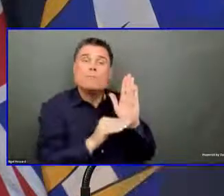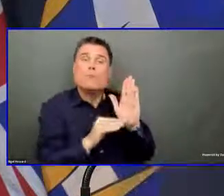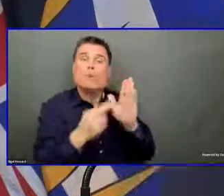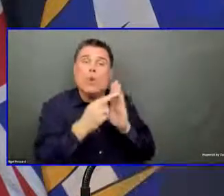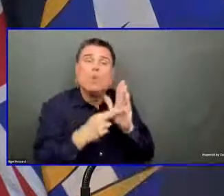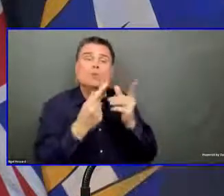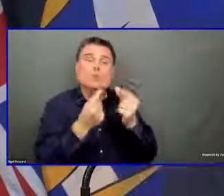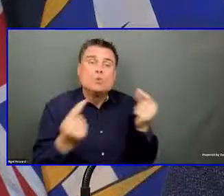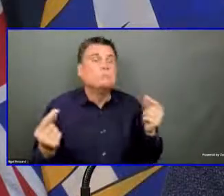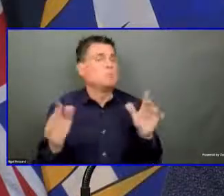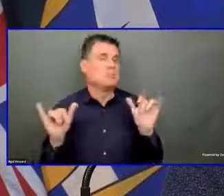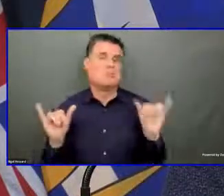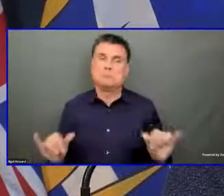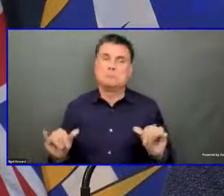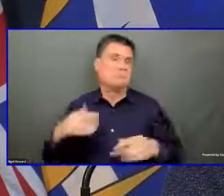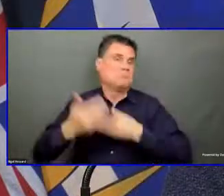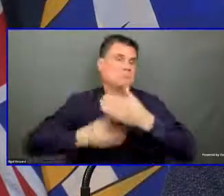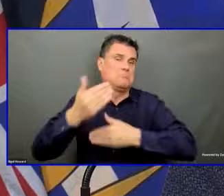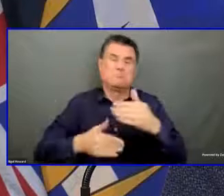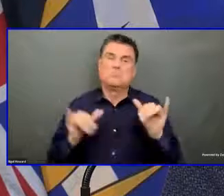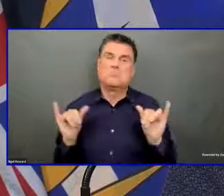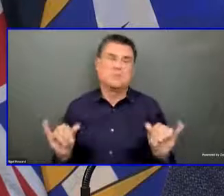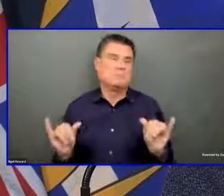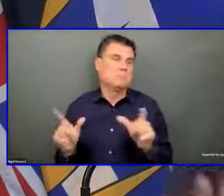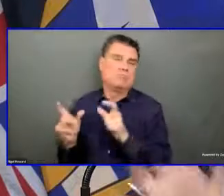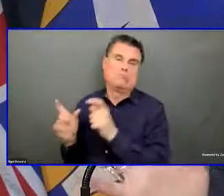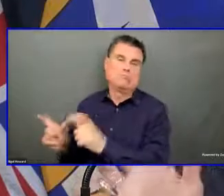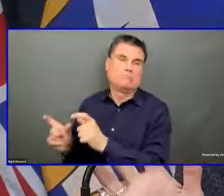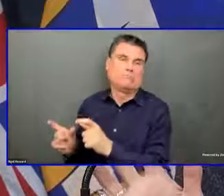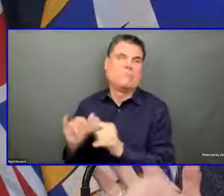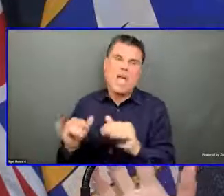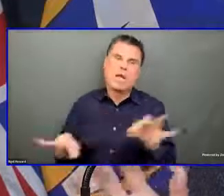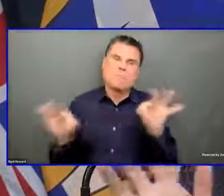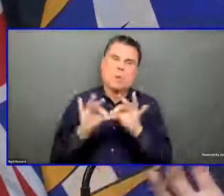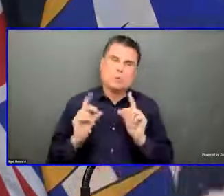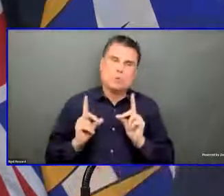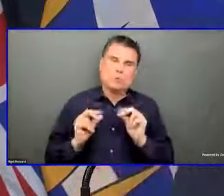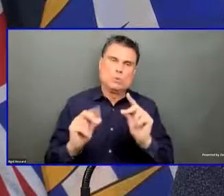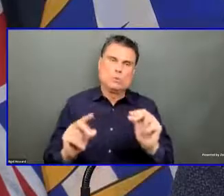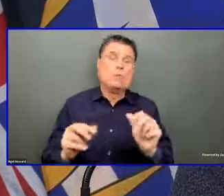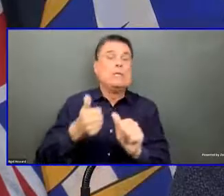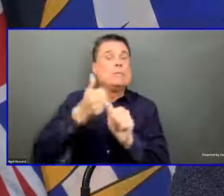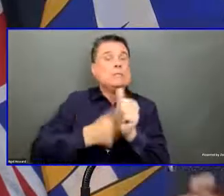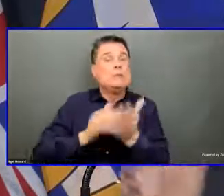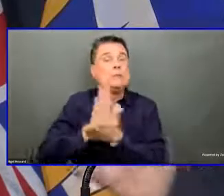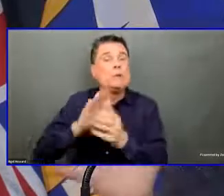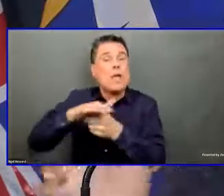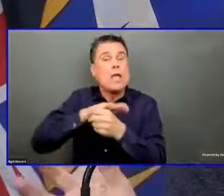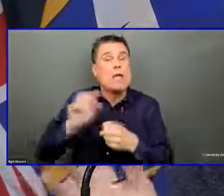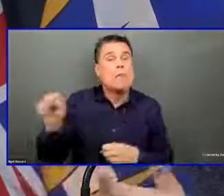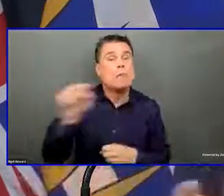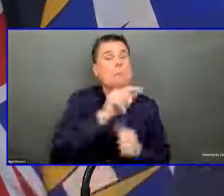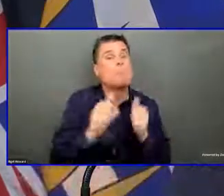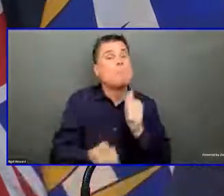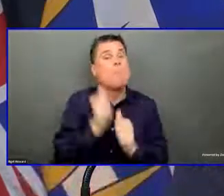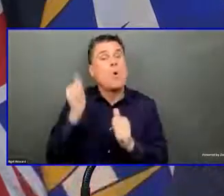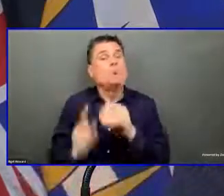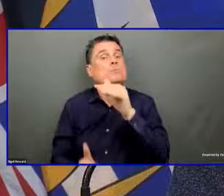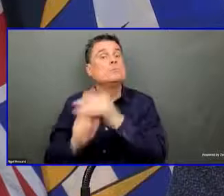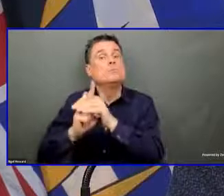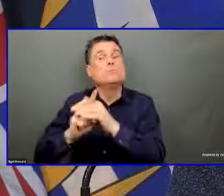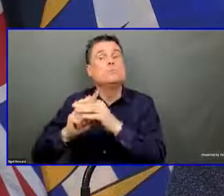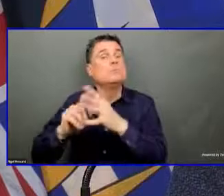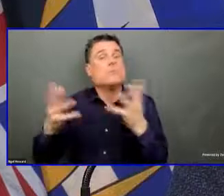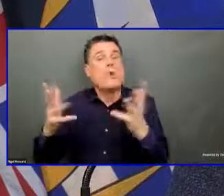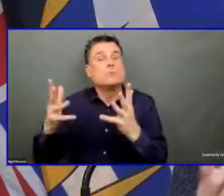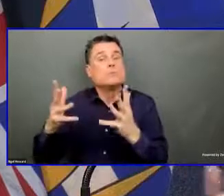the schools that have been most affected have been in the Fraser Health region. That's where we've seen most of the variant cases, but that's also where we're seeing most of